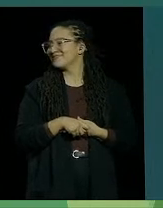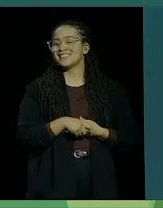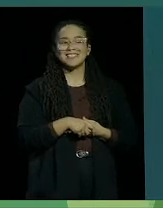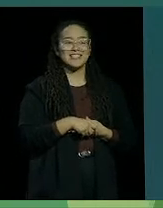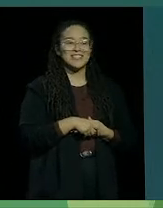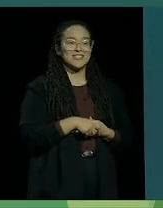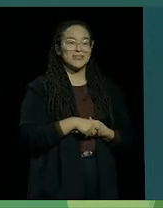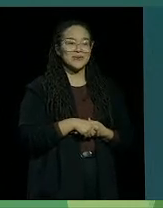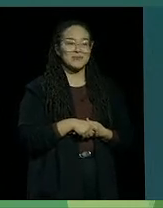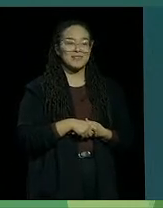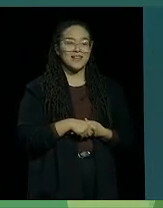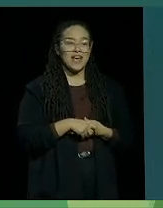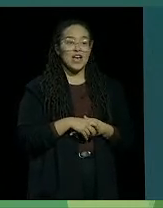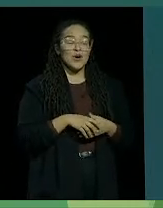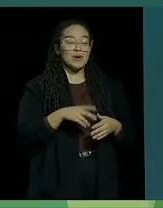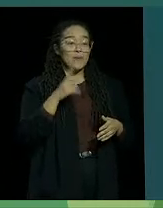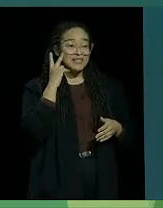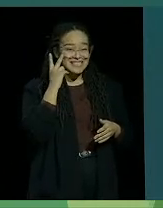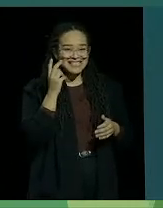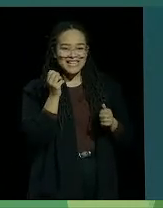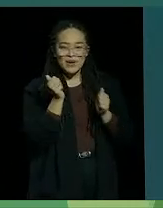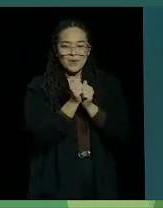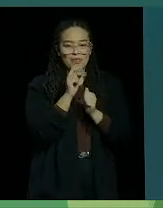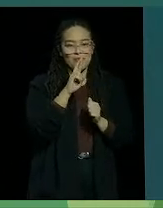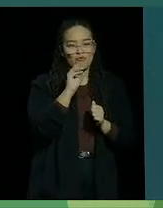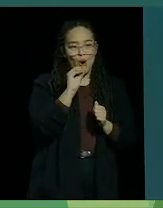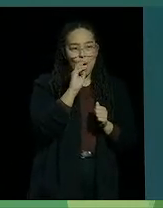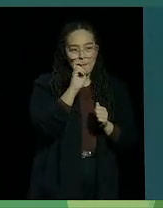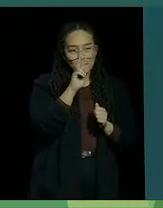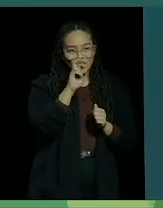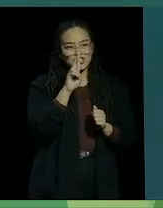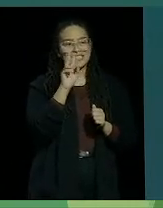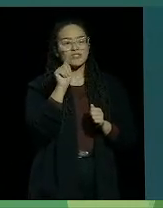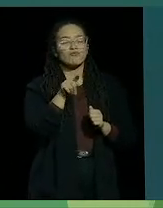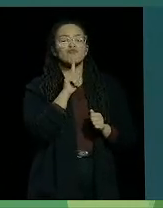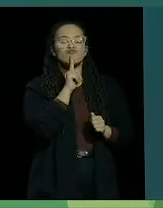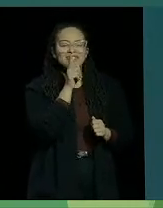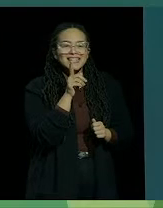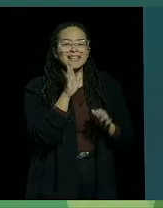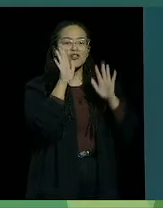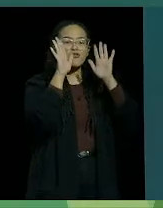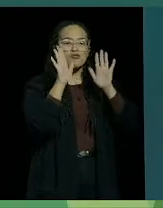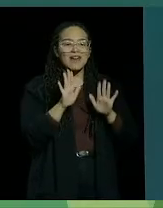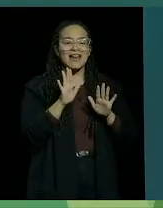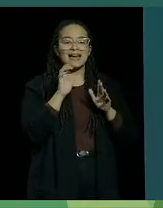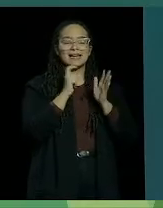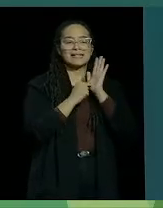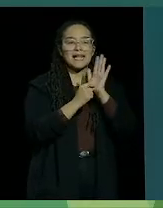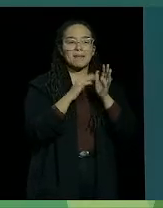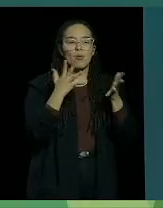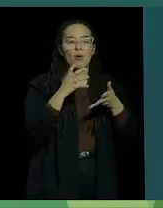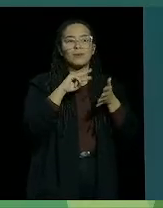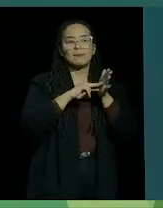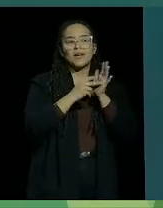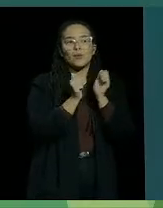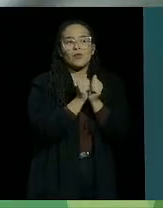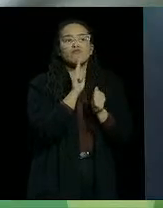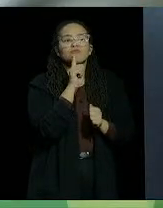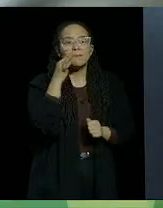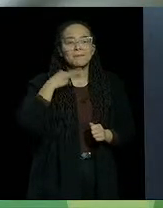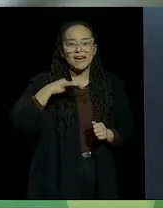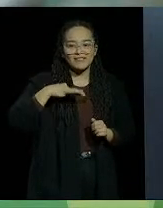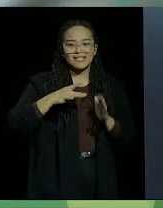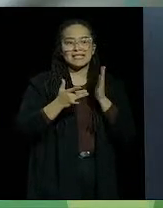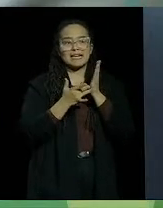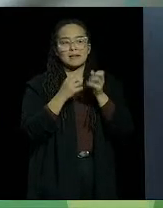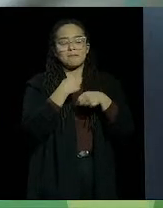So what we have seen now with Robert, I think it's a great example what we mean with real benefits and technology invented for